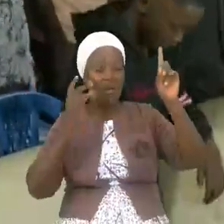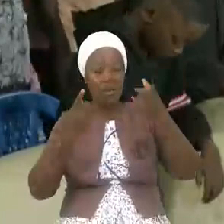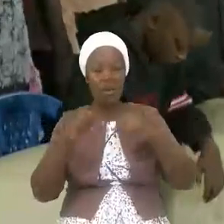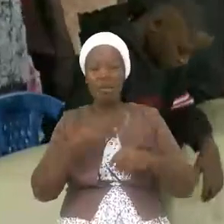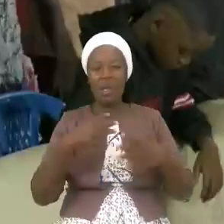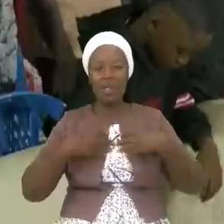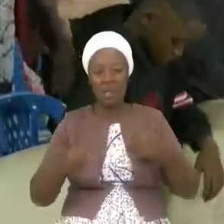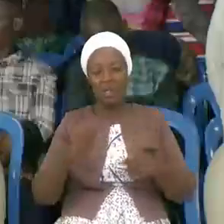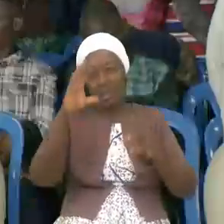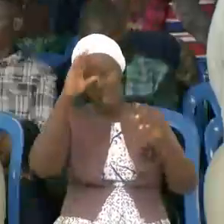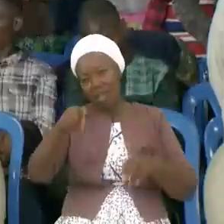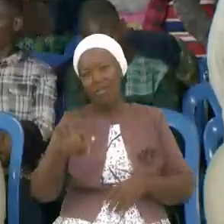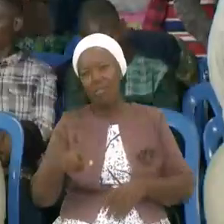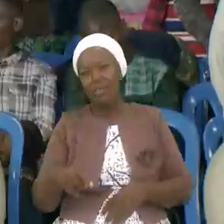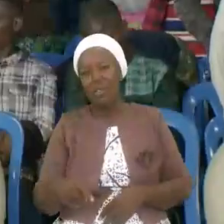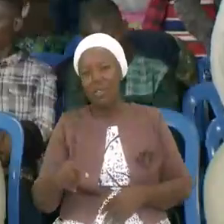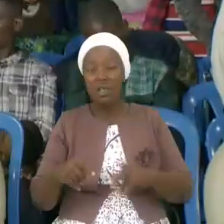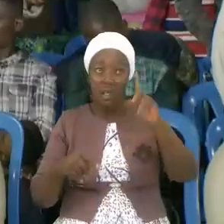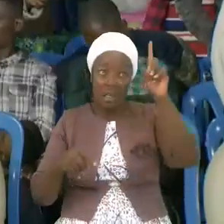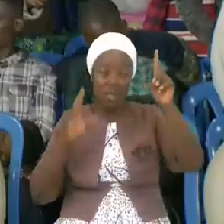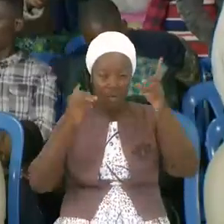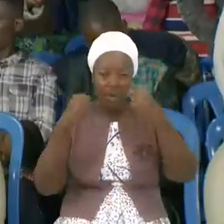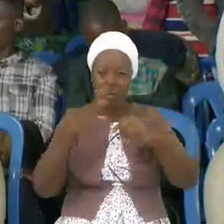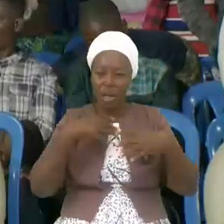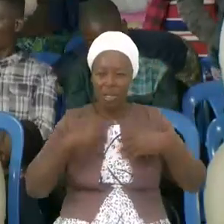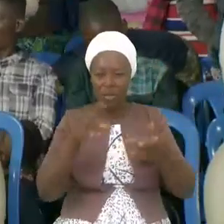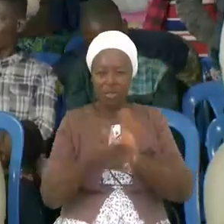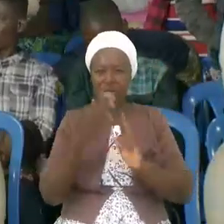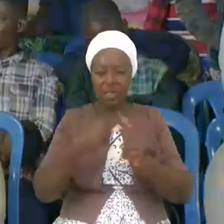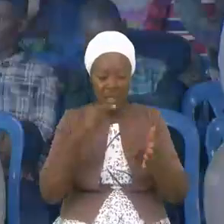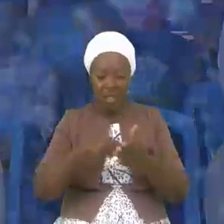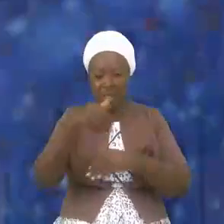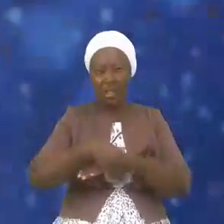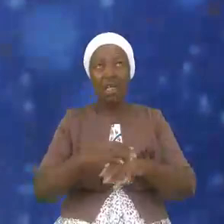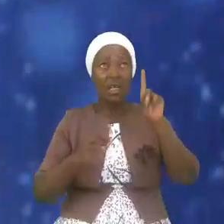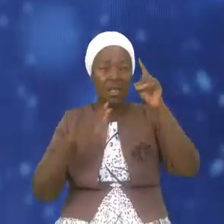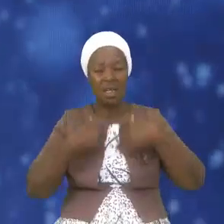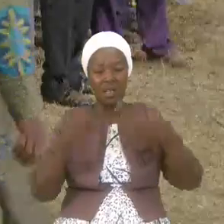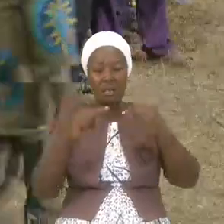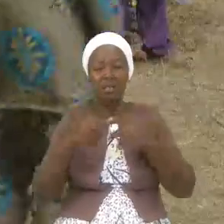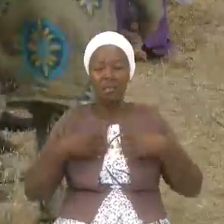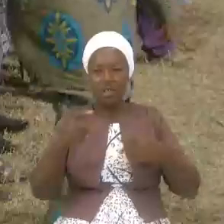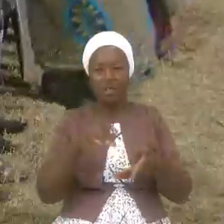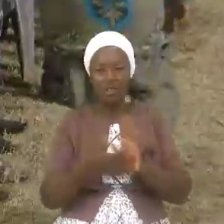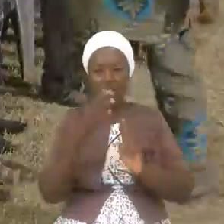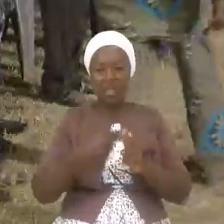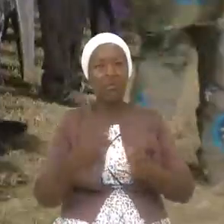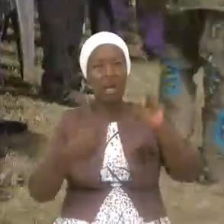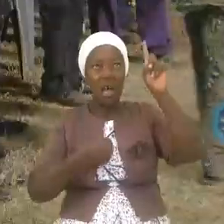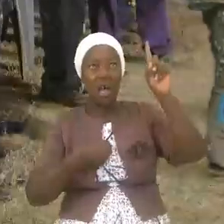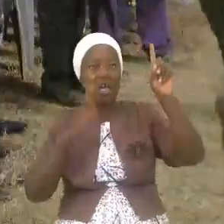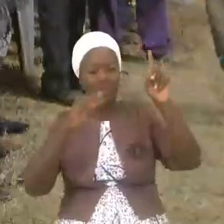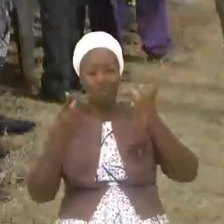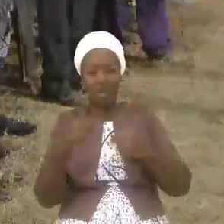come to heal you. I will come. He'll get to you there. He'll get to you